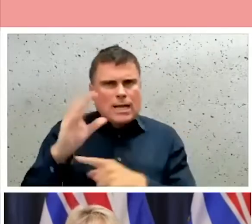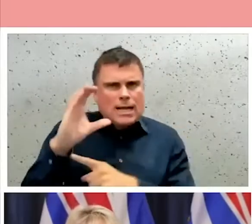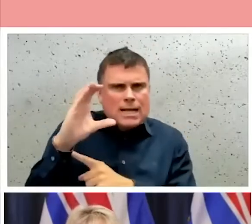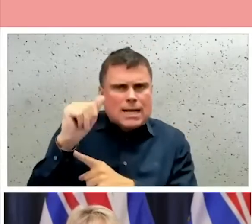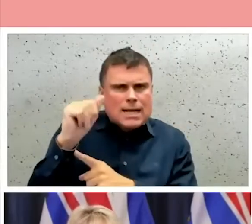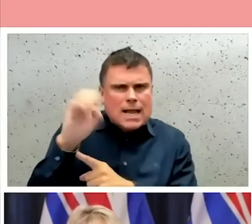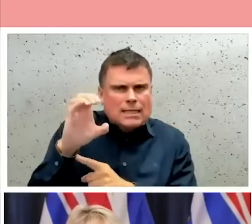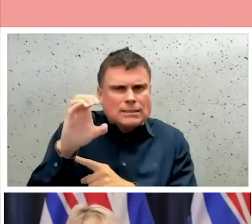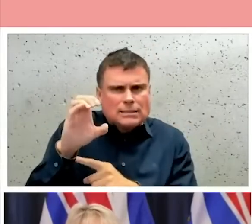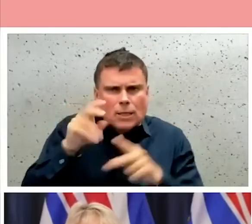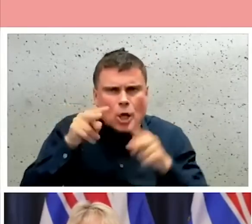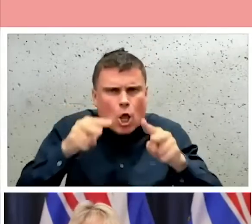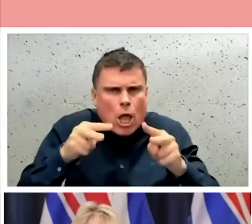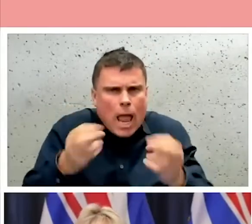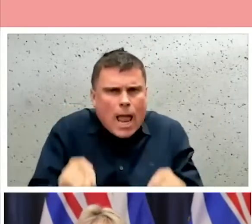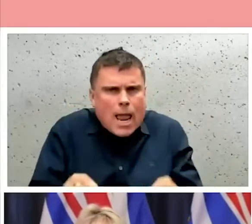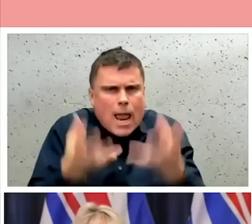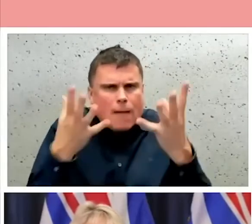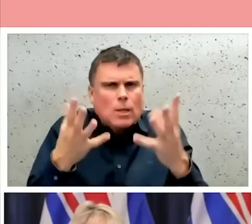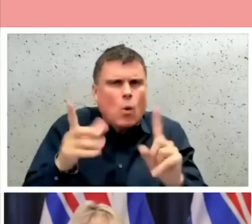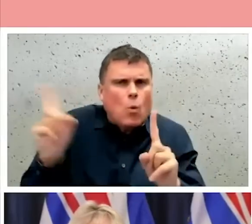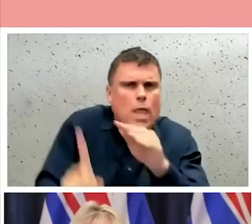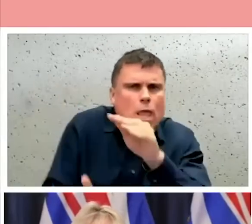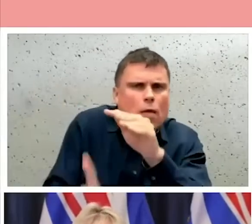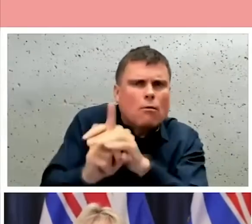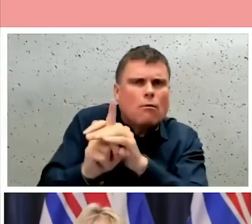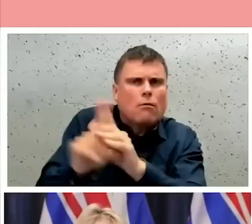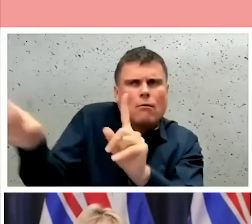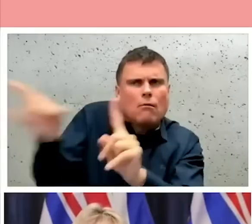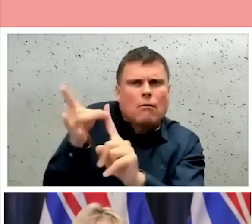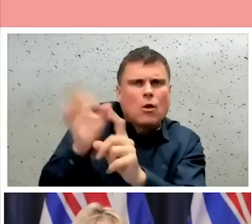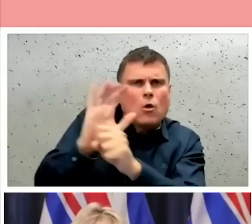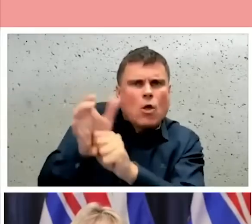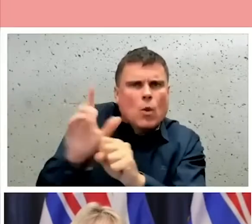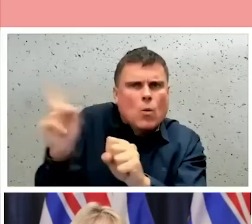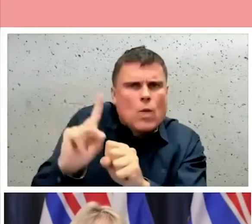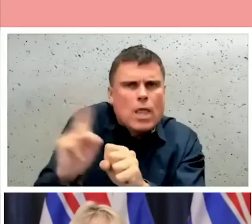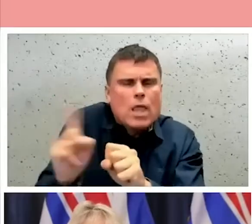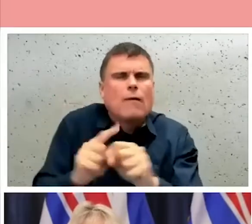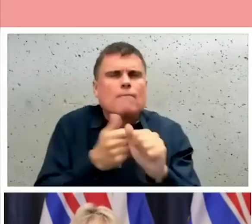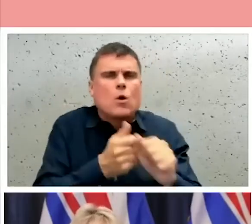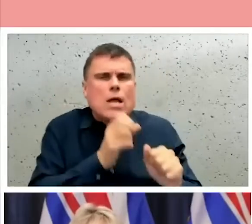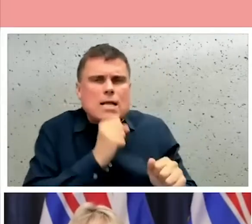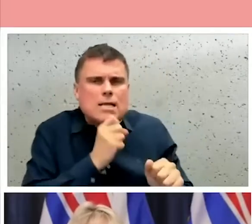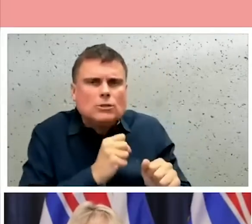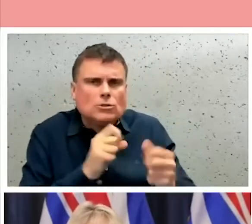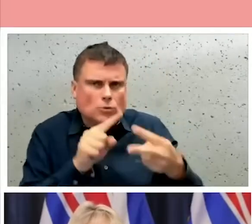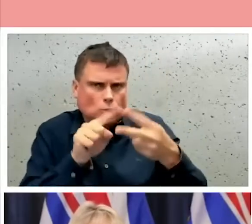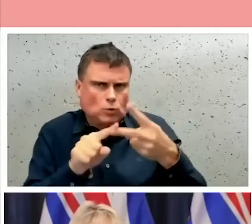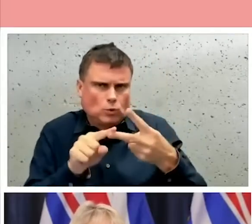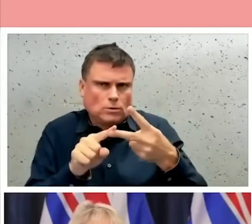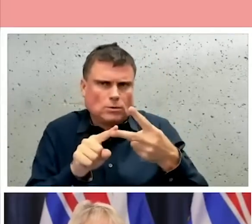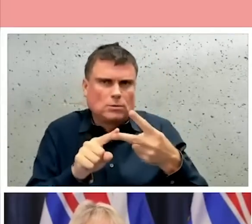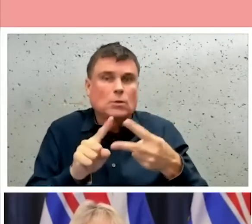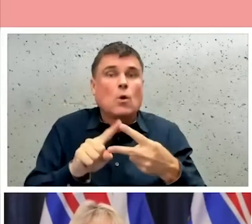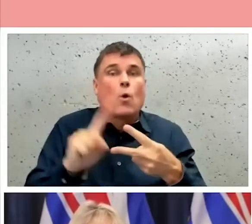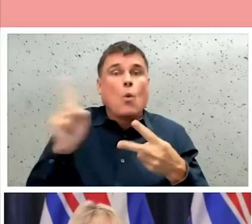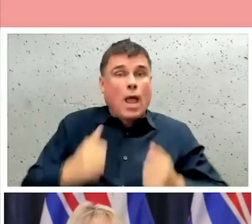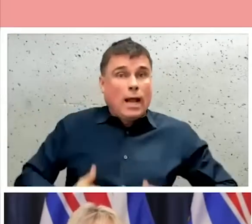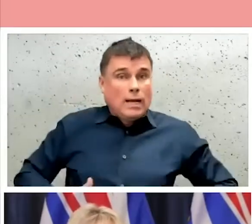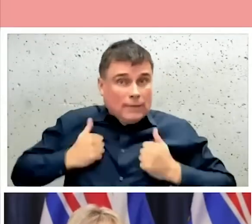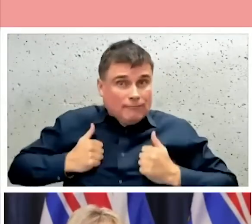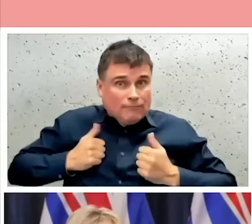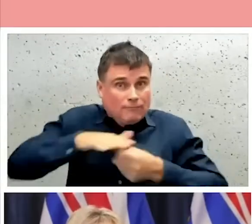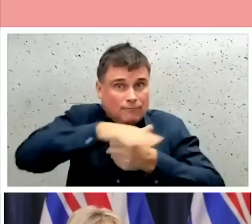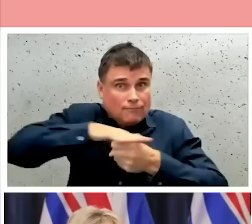where people are being infected. So we look at the age, we look at where the geography, as well as what's happening